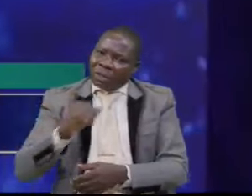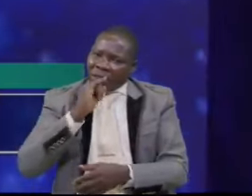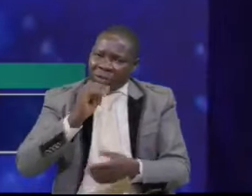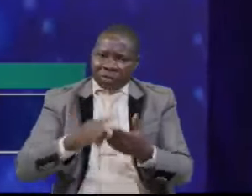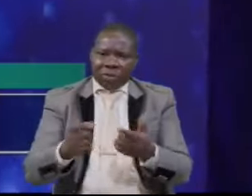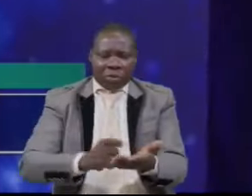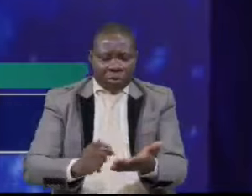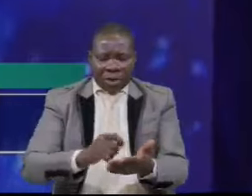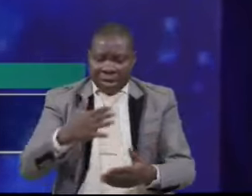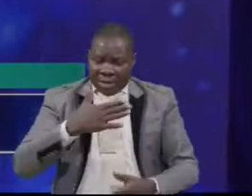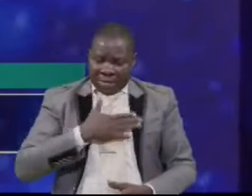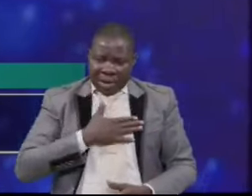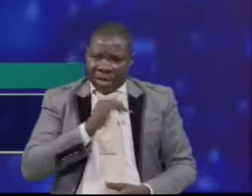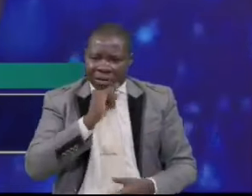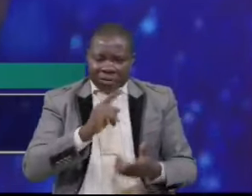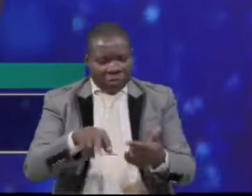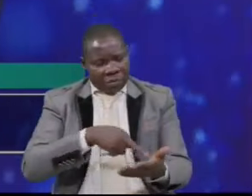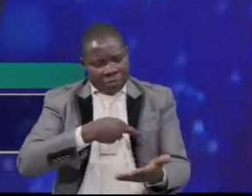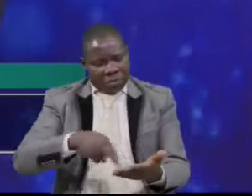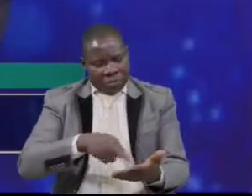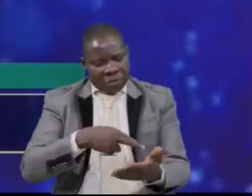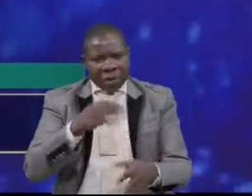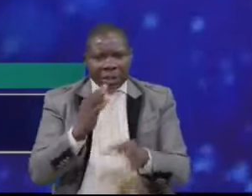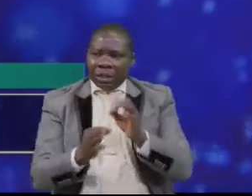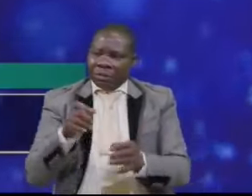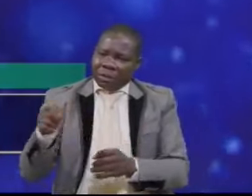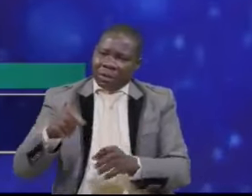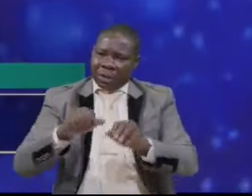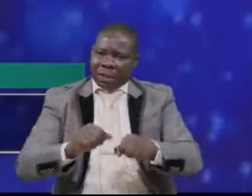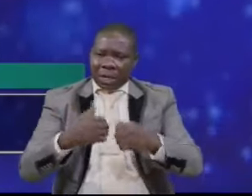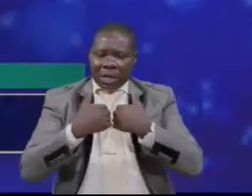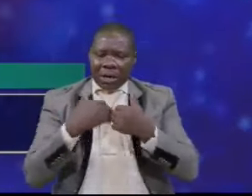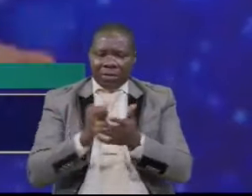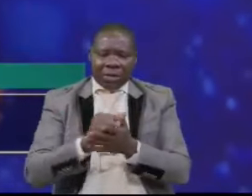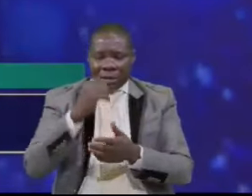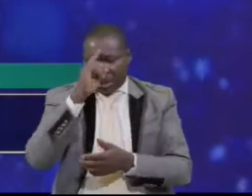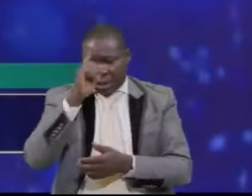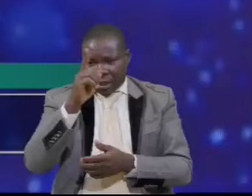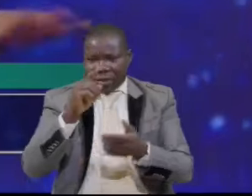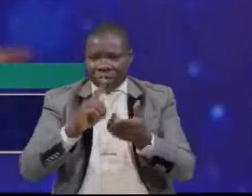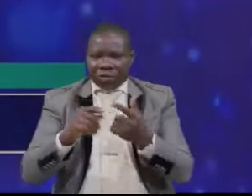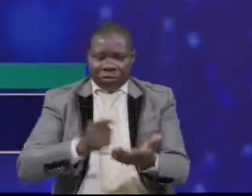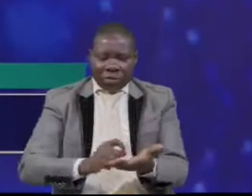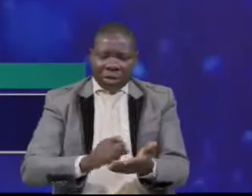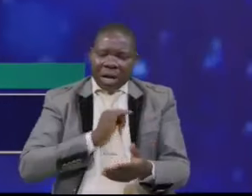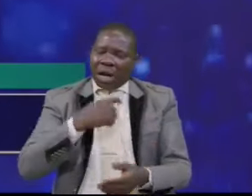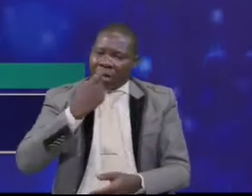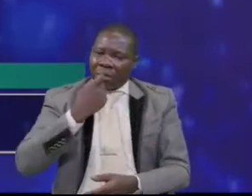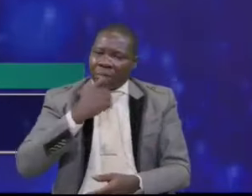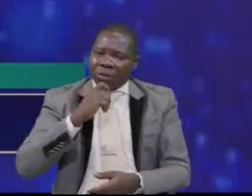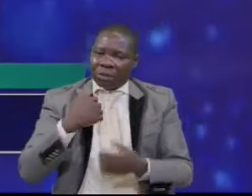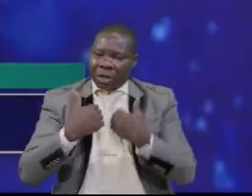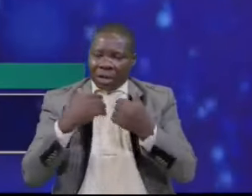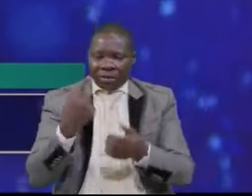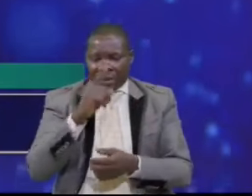Mine is to read. If he could have that intelligence to write, I should have the intelligence to read